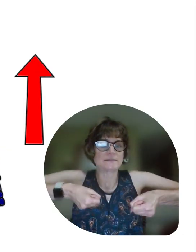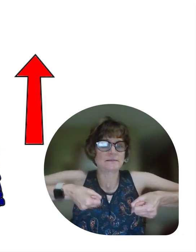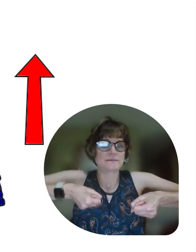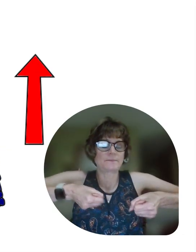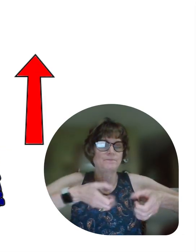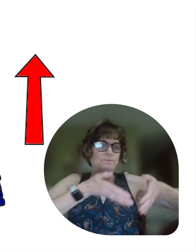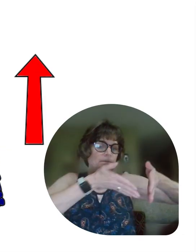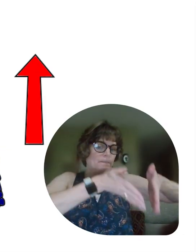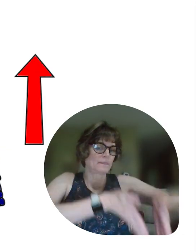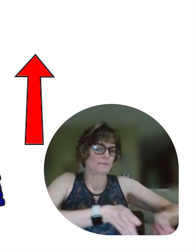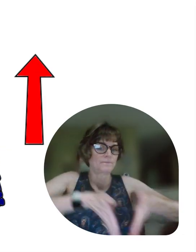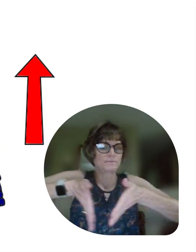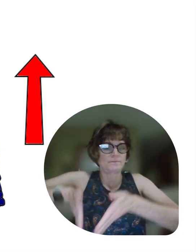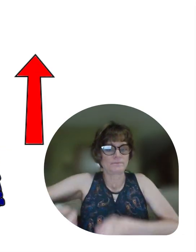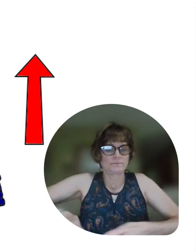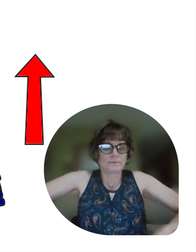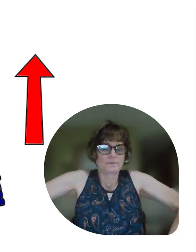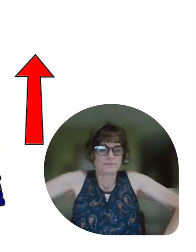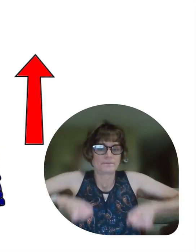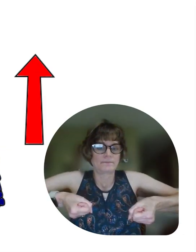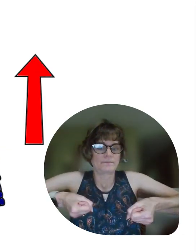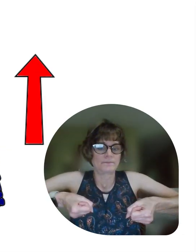pant.